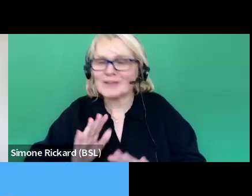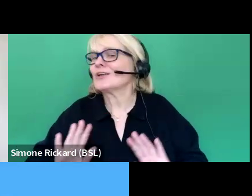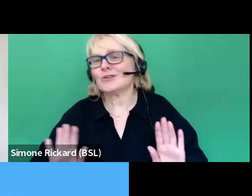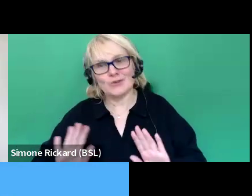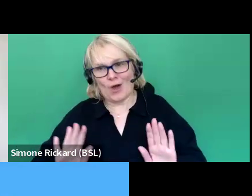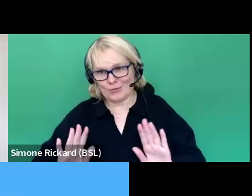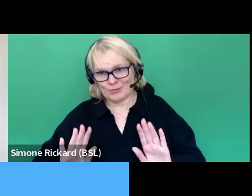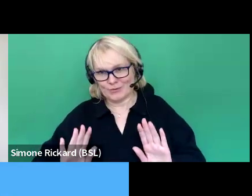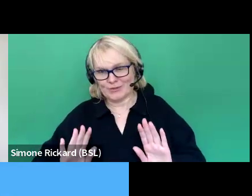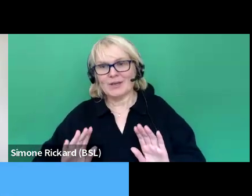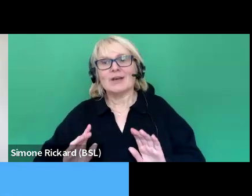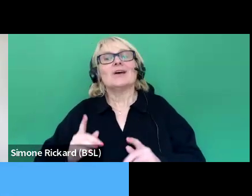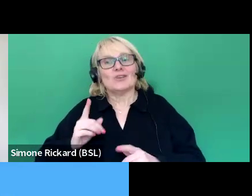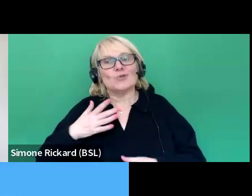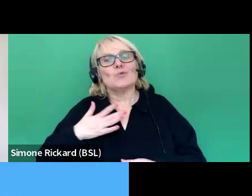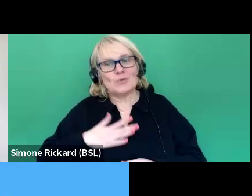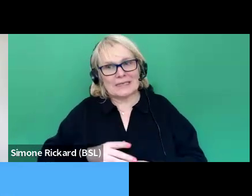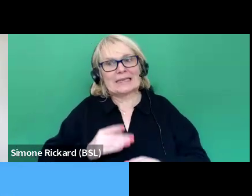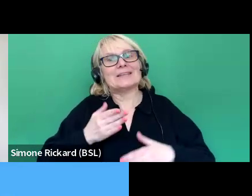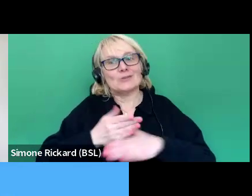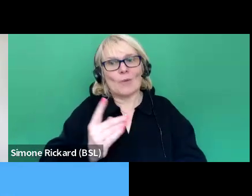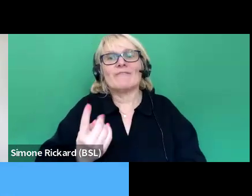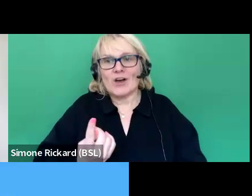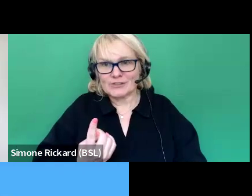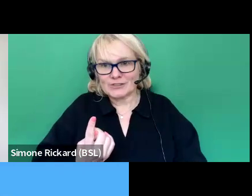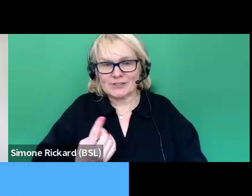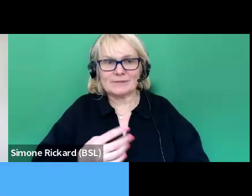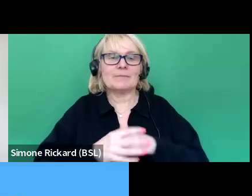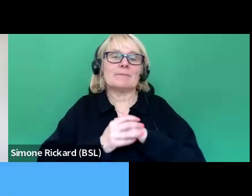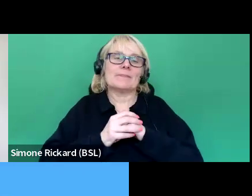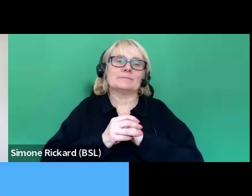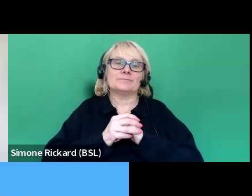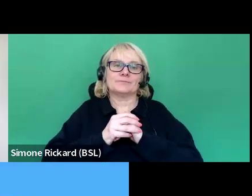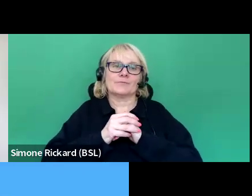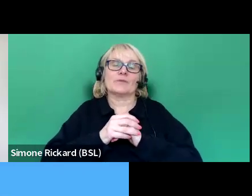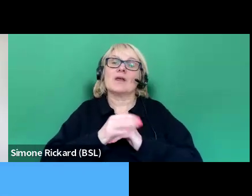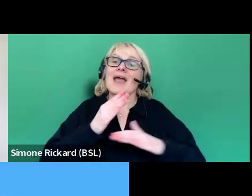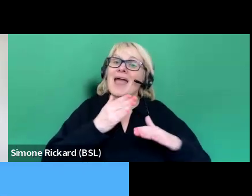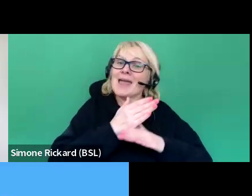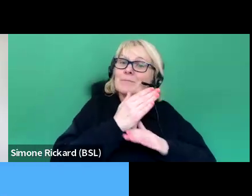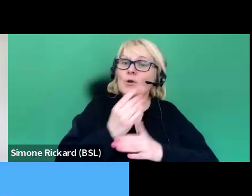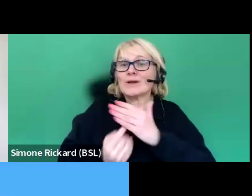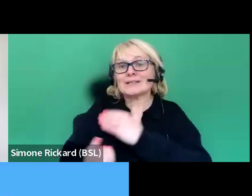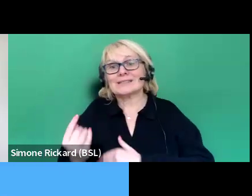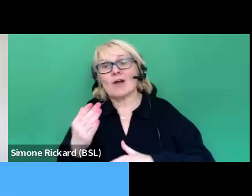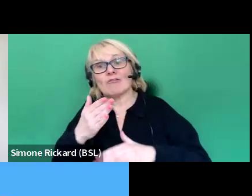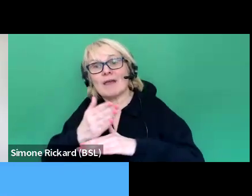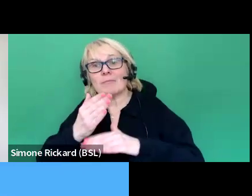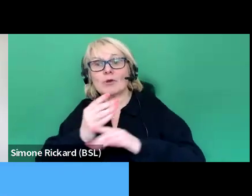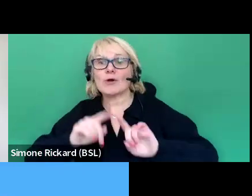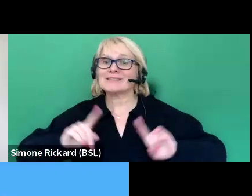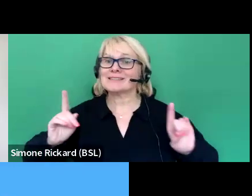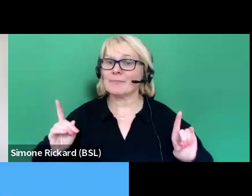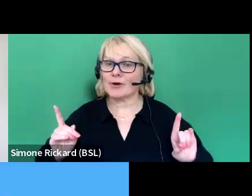so you must already have a job to apply. There are some differences if you're employed or self-employed. For employed